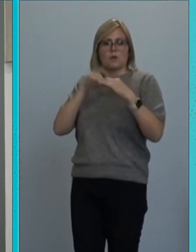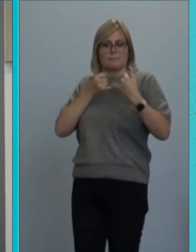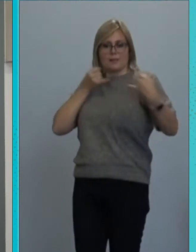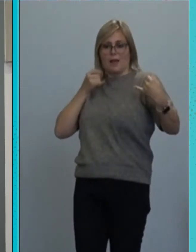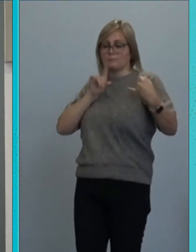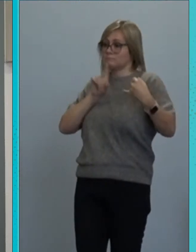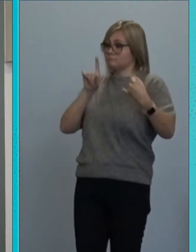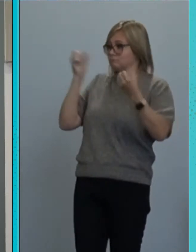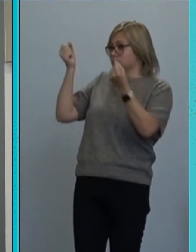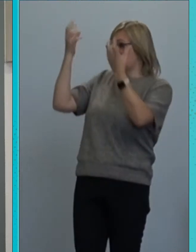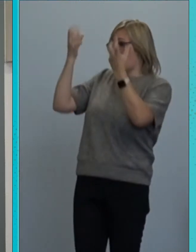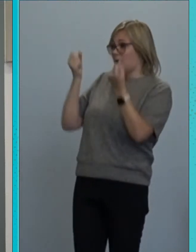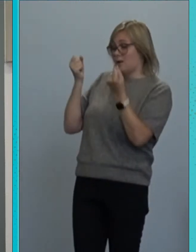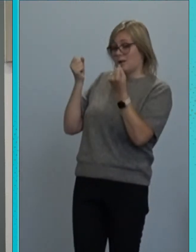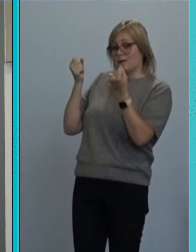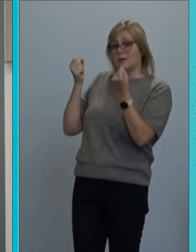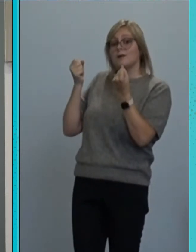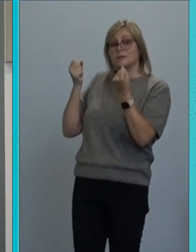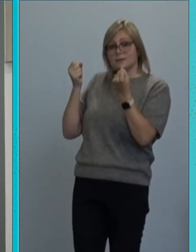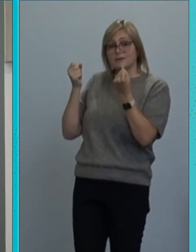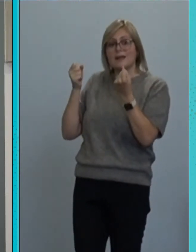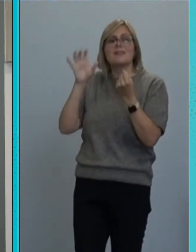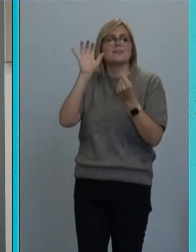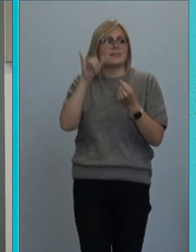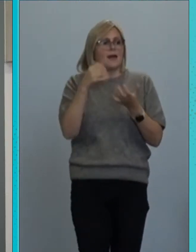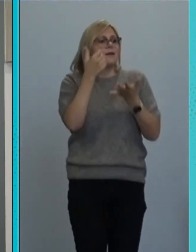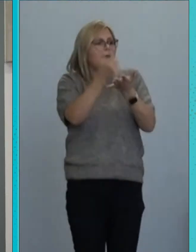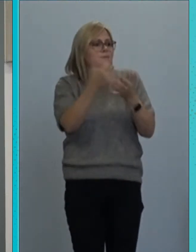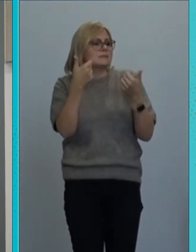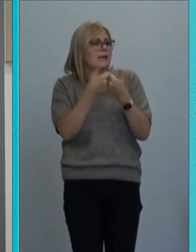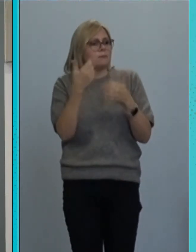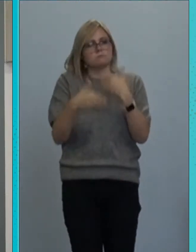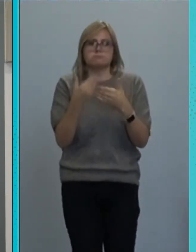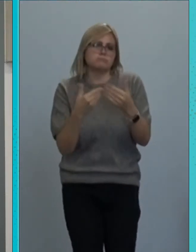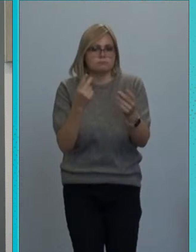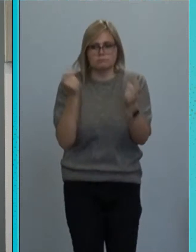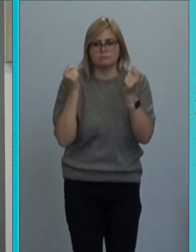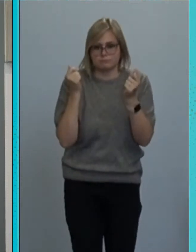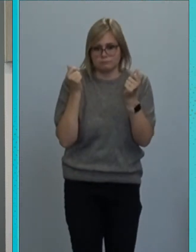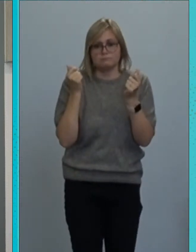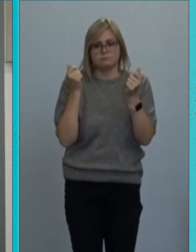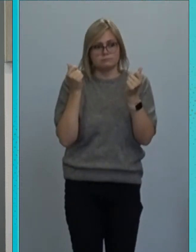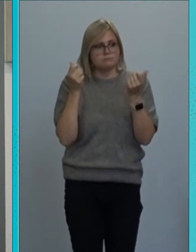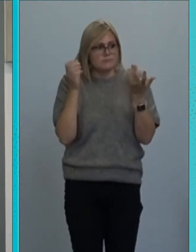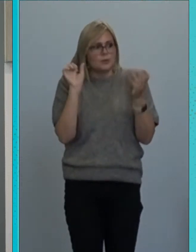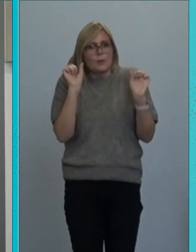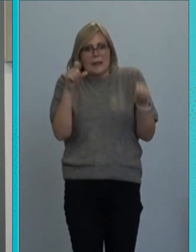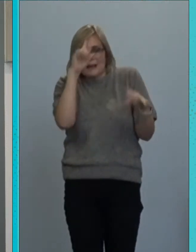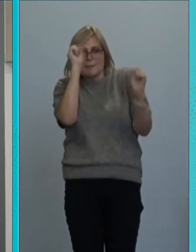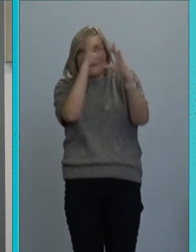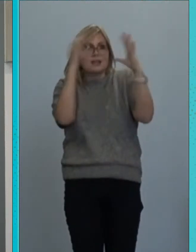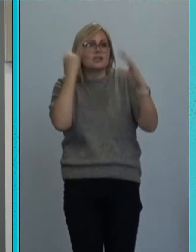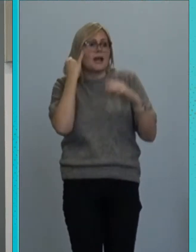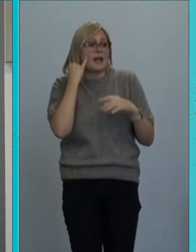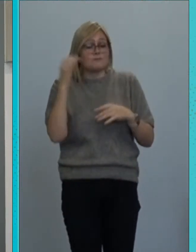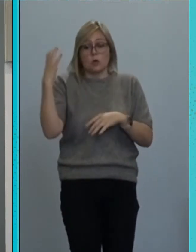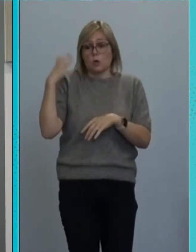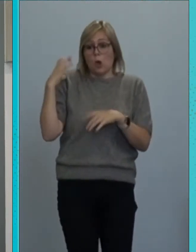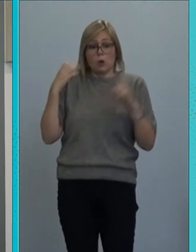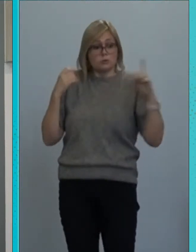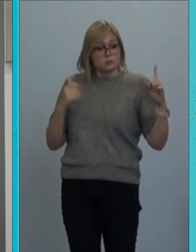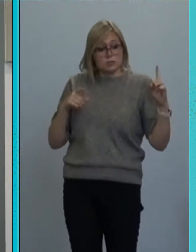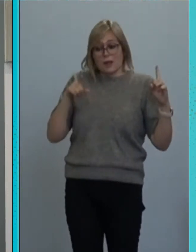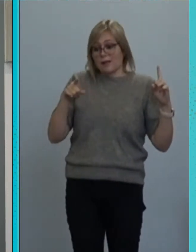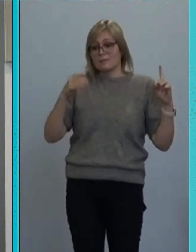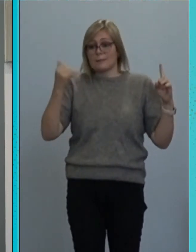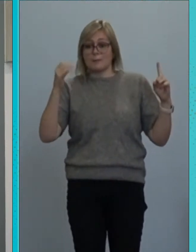sidelines. It makes games run fast. You can imagine the coach on the sidelines and the players